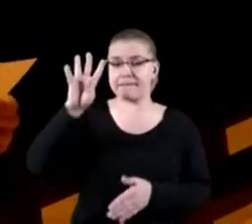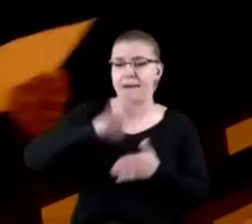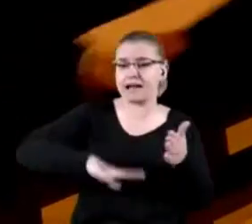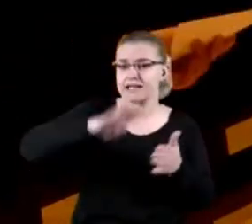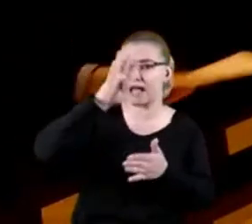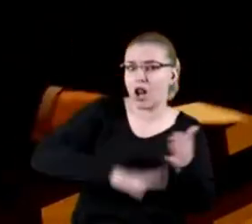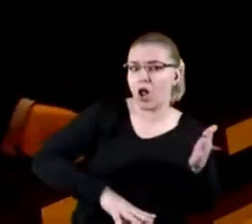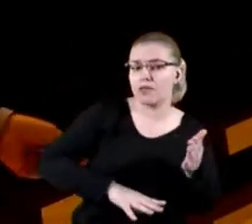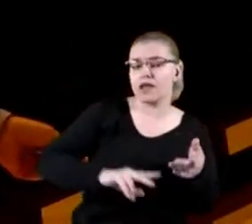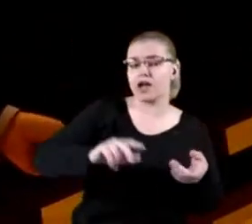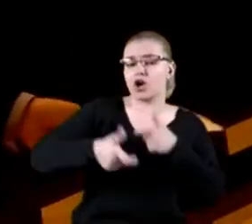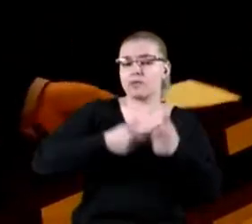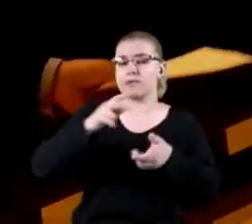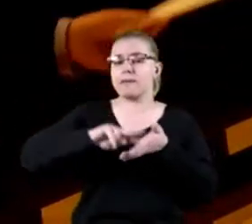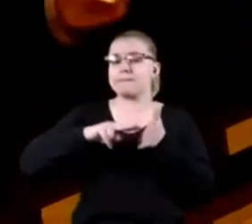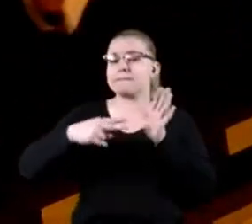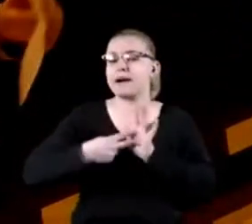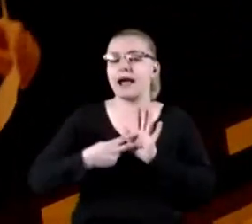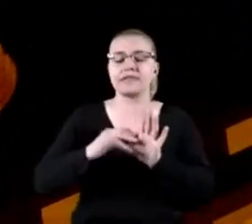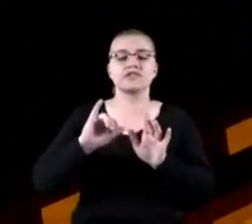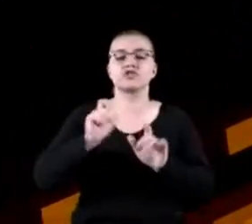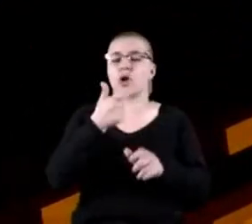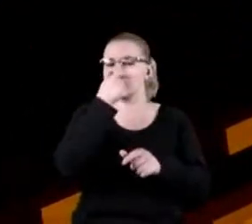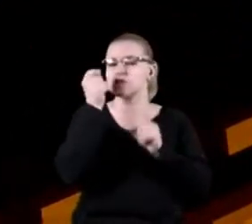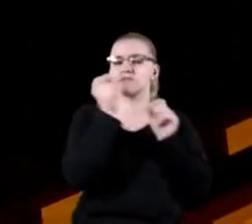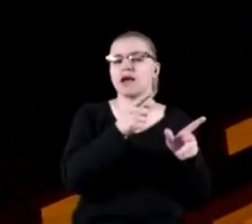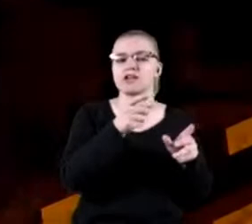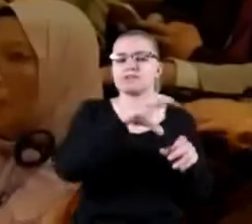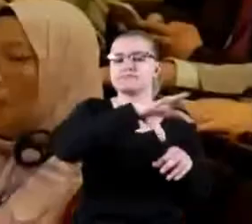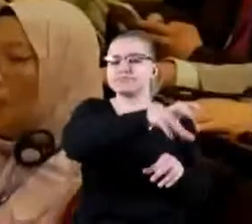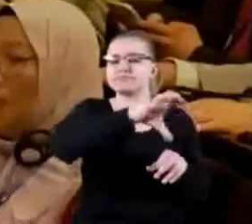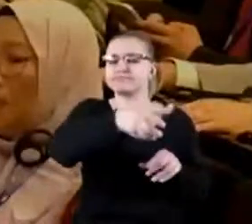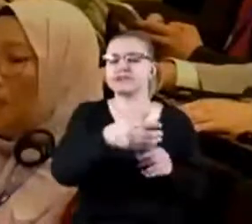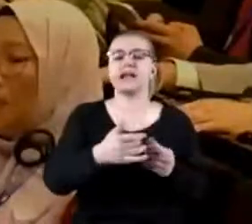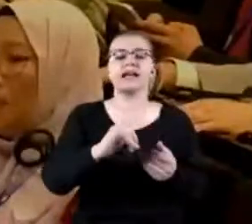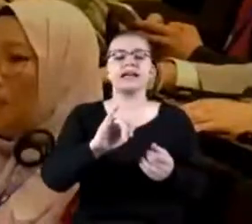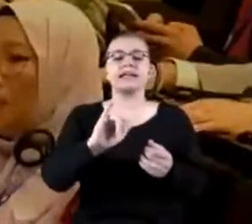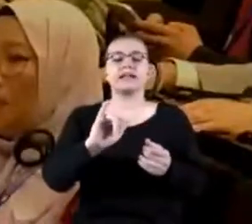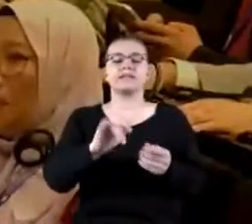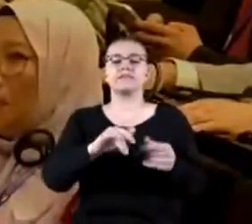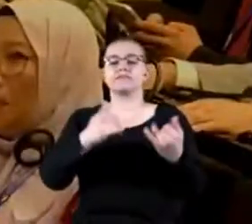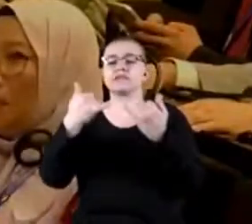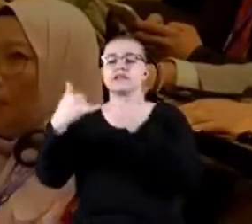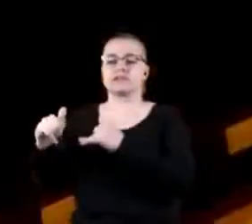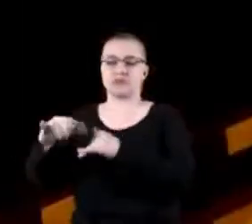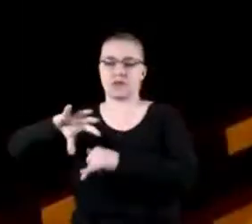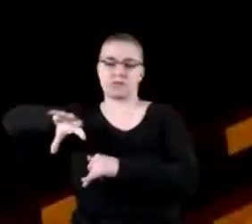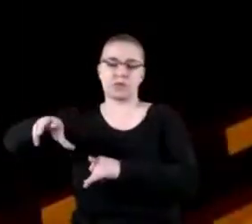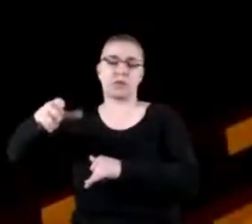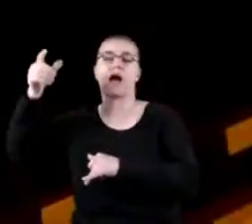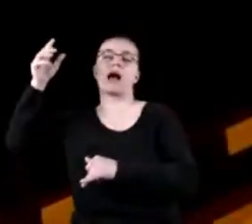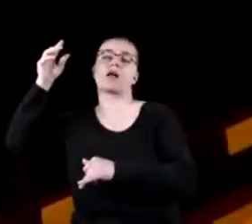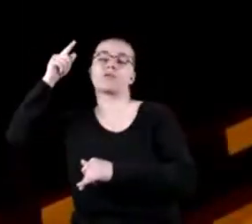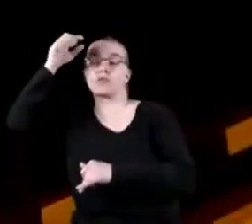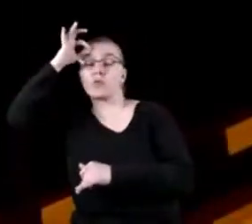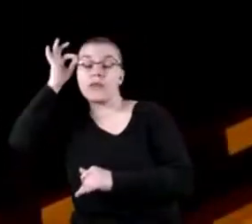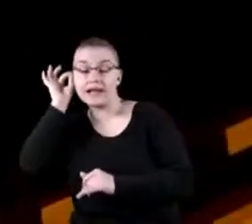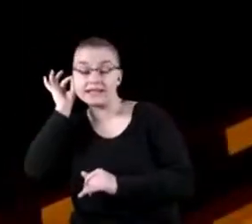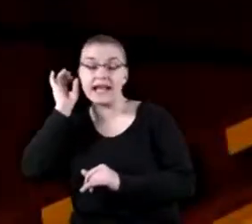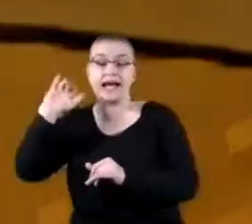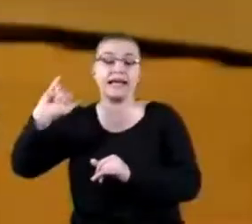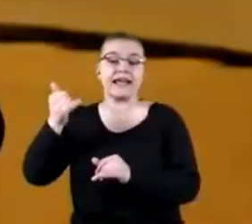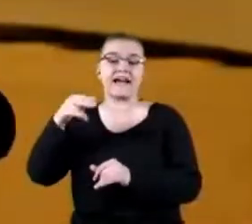plan. Or with Gabes in Tunisia, how to recover rainwater. Or with Tetuan, we